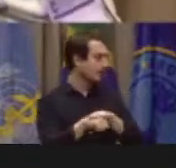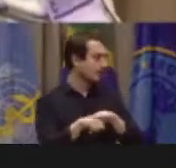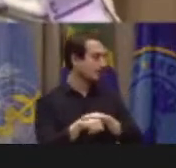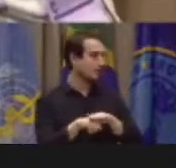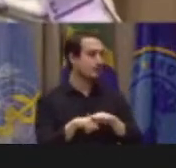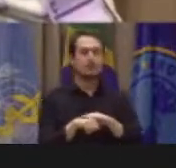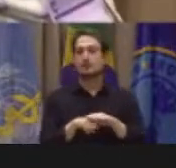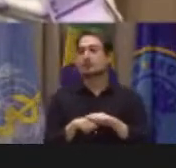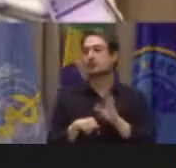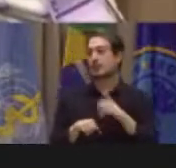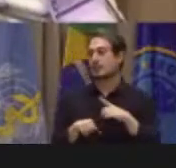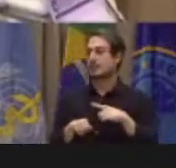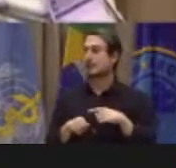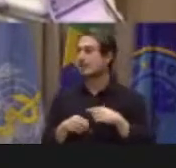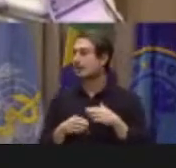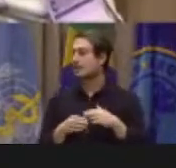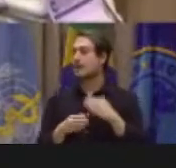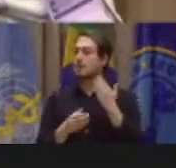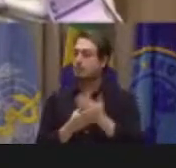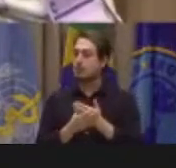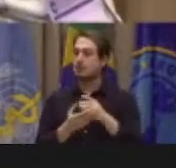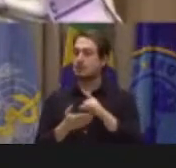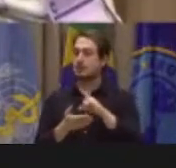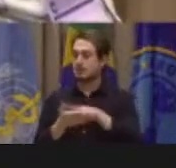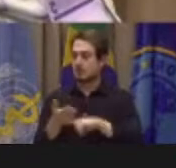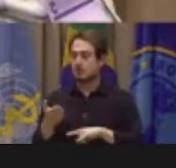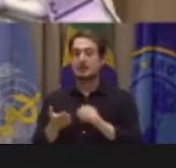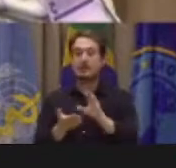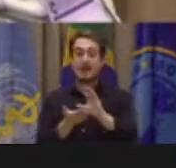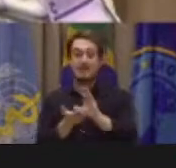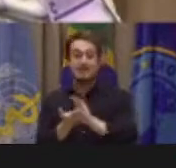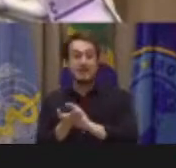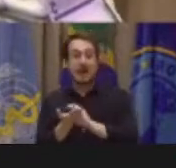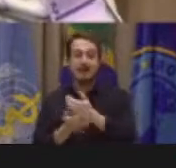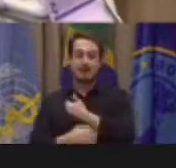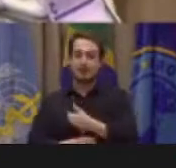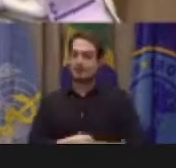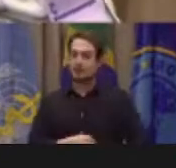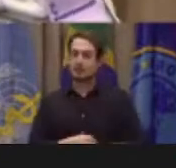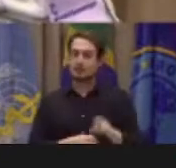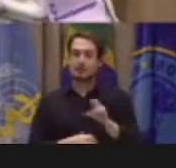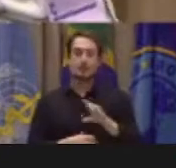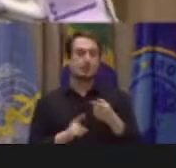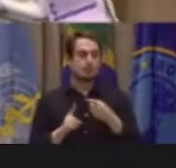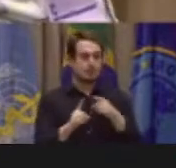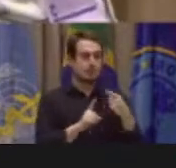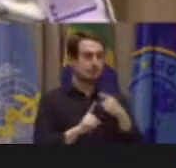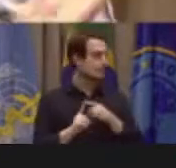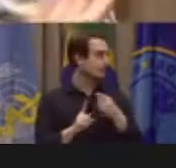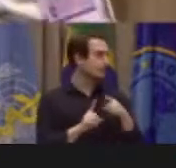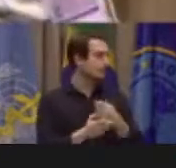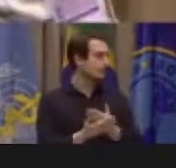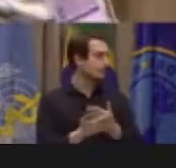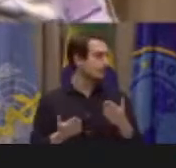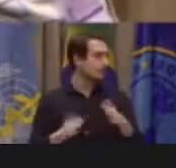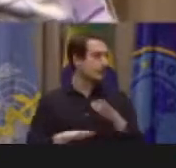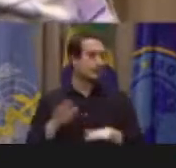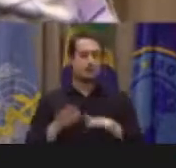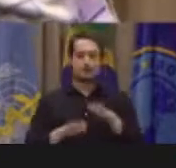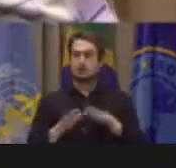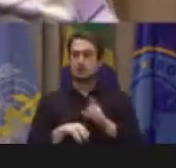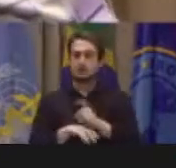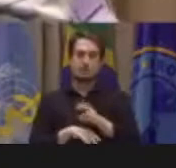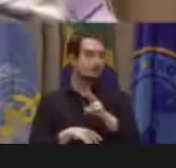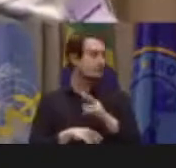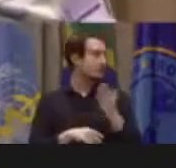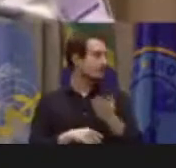this. It's a lot of public funds invested in this question. It's just a provocation, a